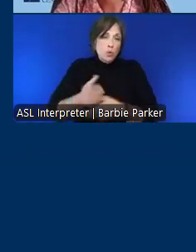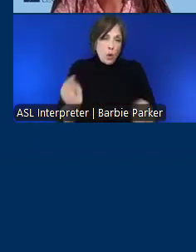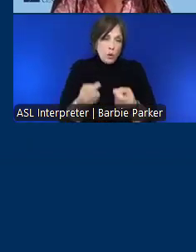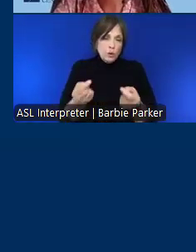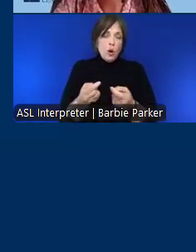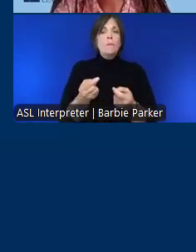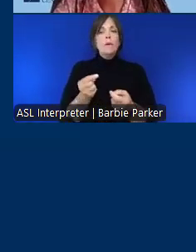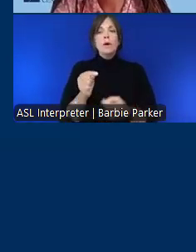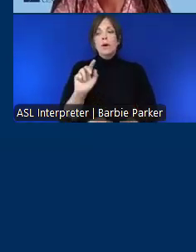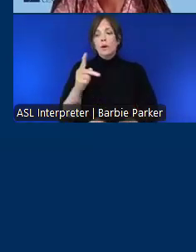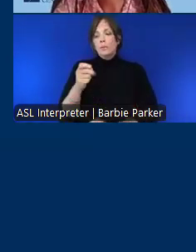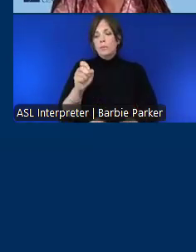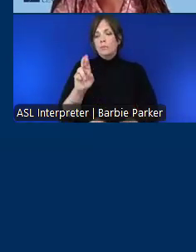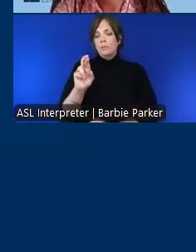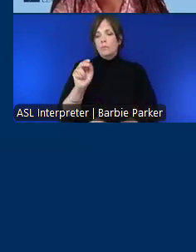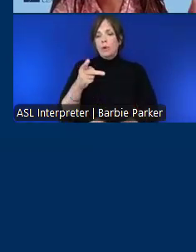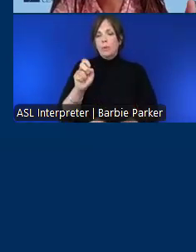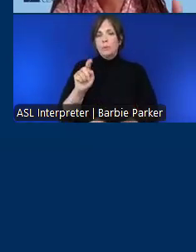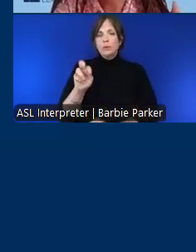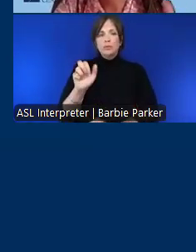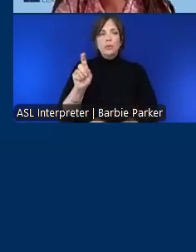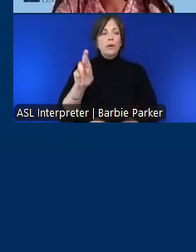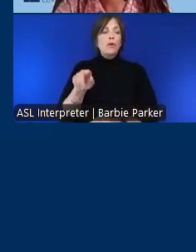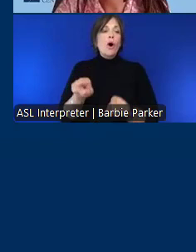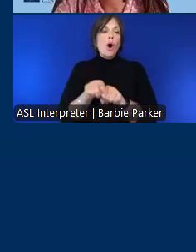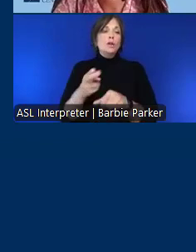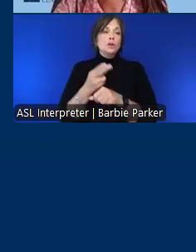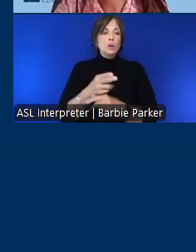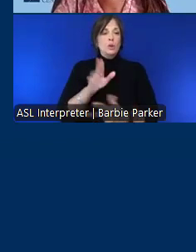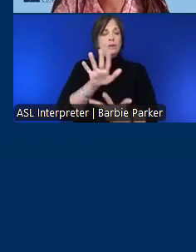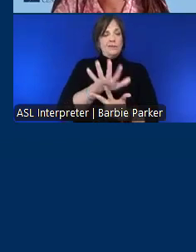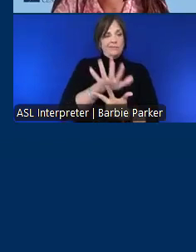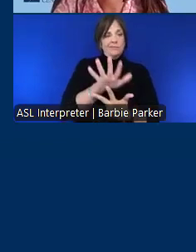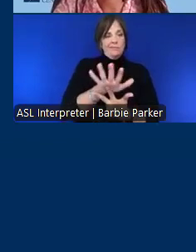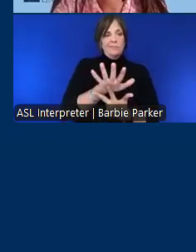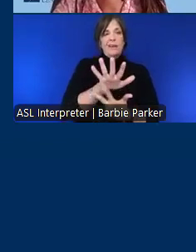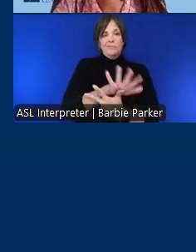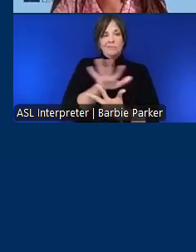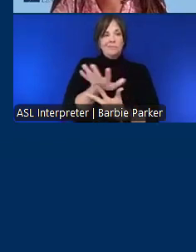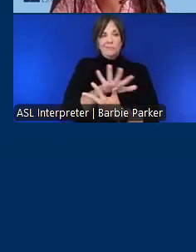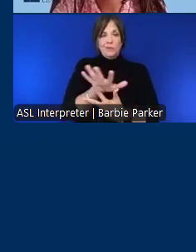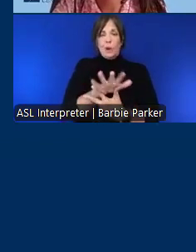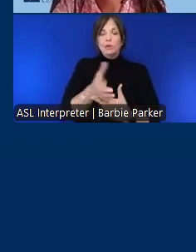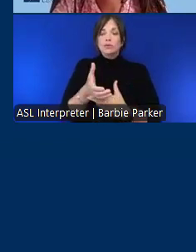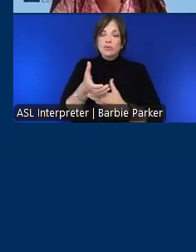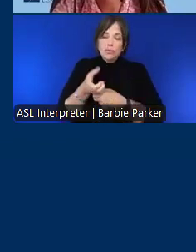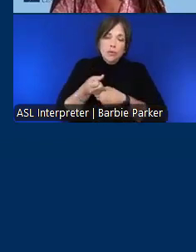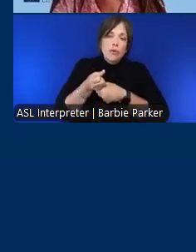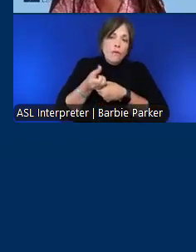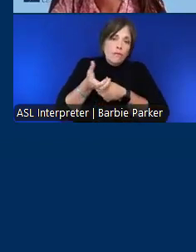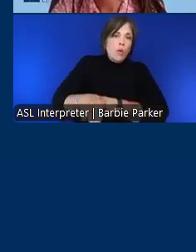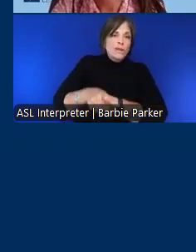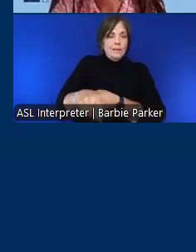similar tactics from both the action and the means column to get the victims to comply with abusive